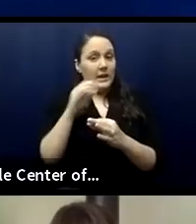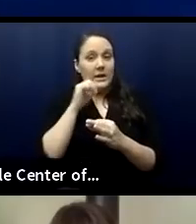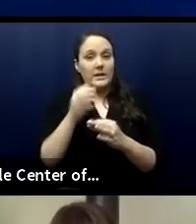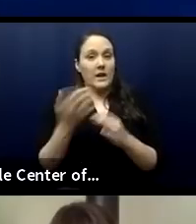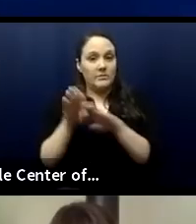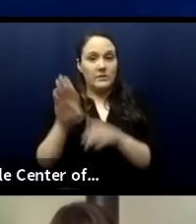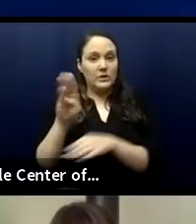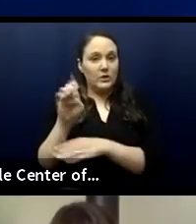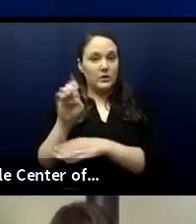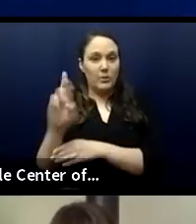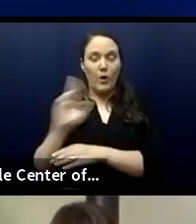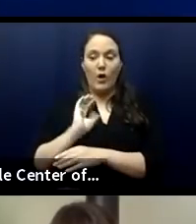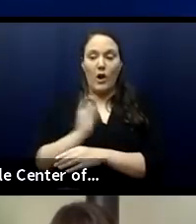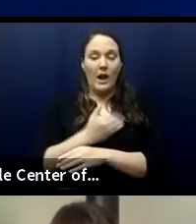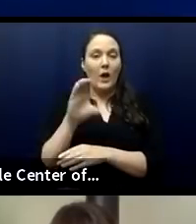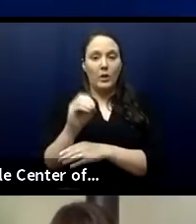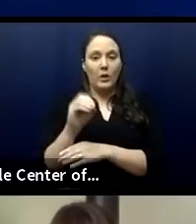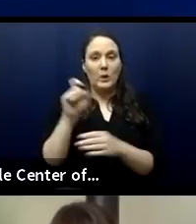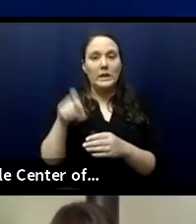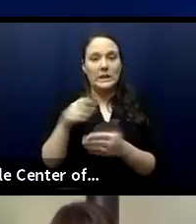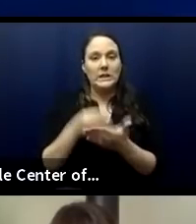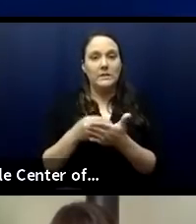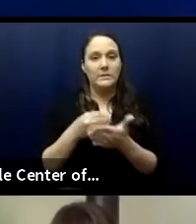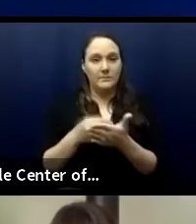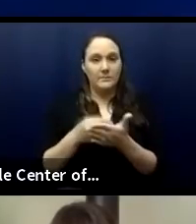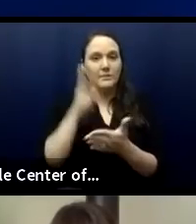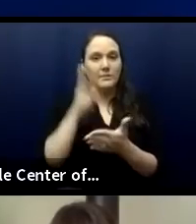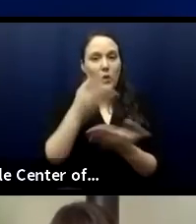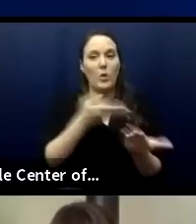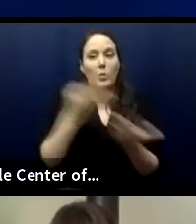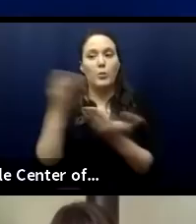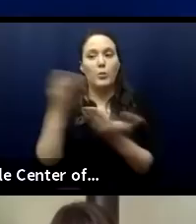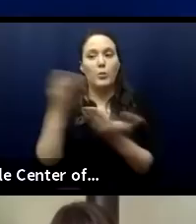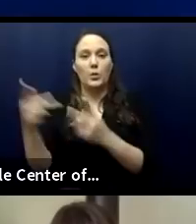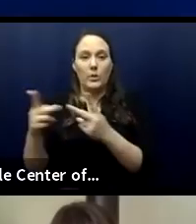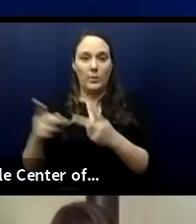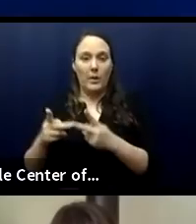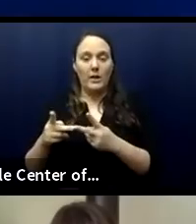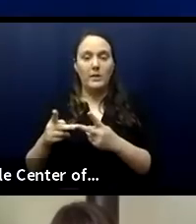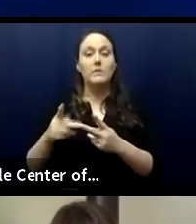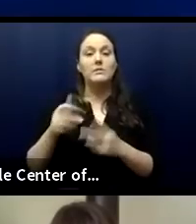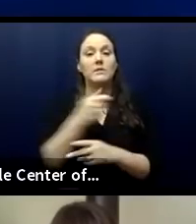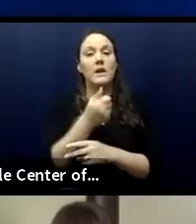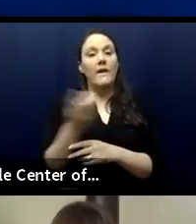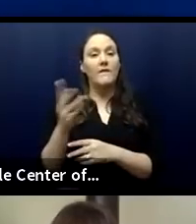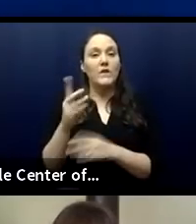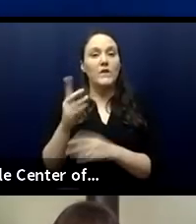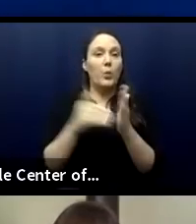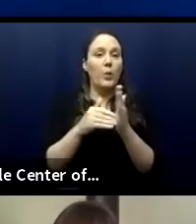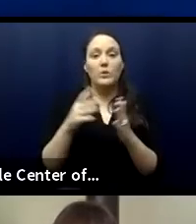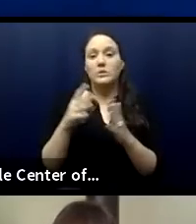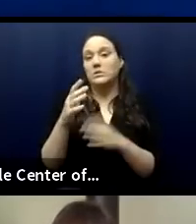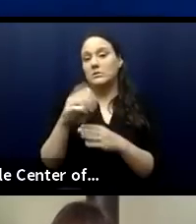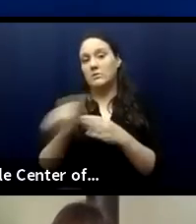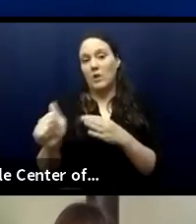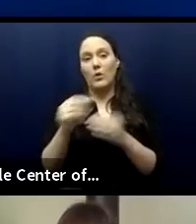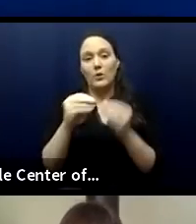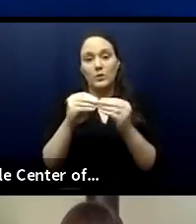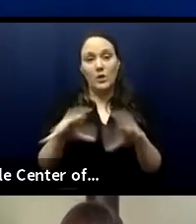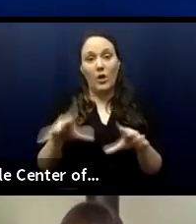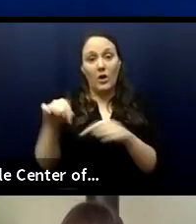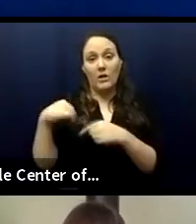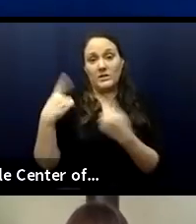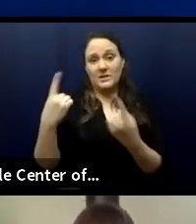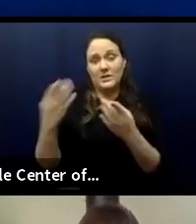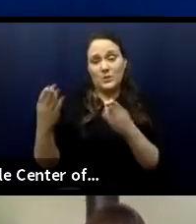revenue that our residents will take elsewhere. There's already been several hundred thousands of dollars lost since we shut our bar down the